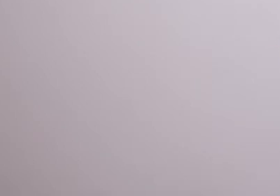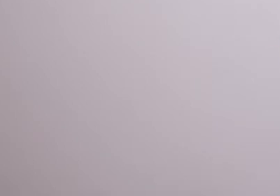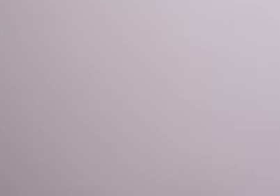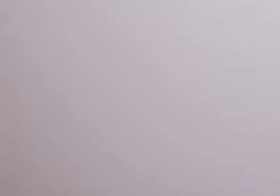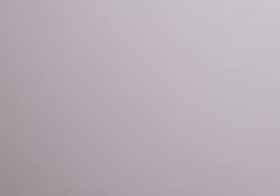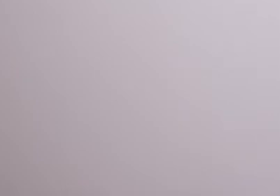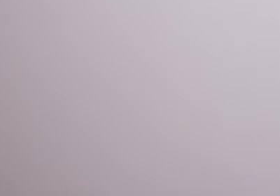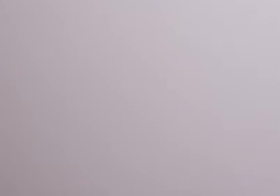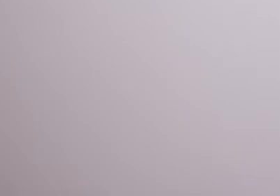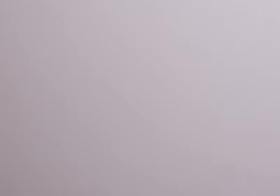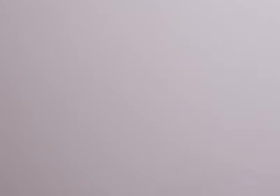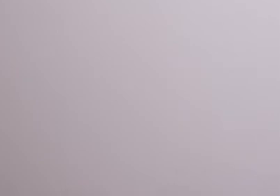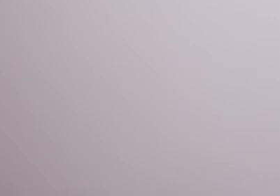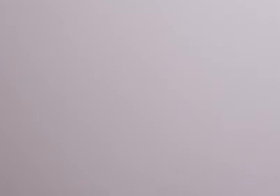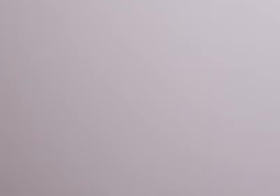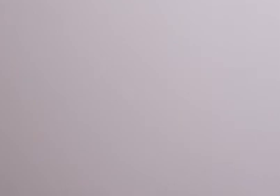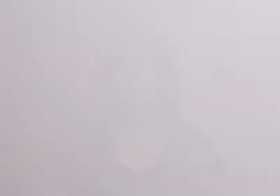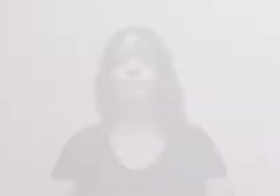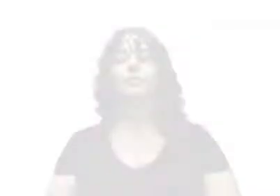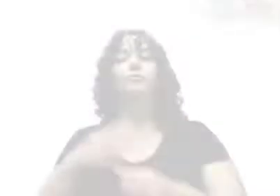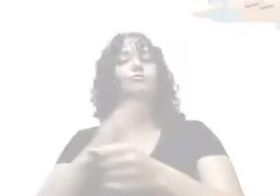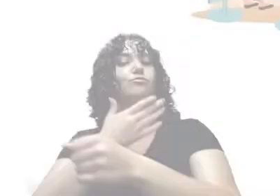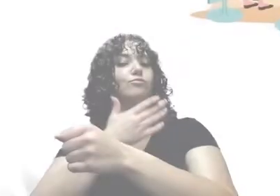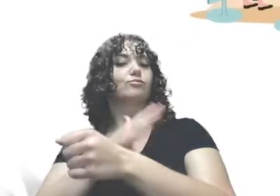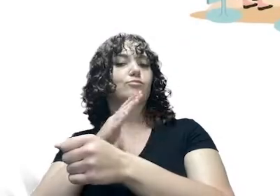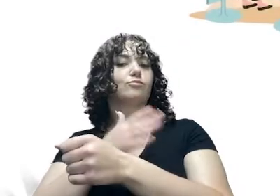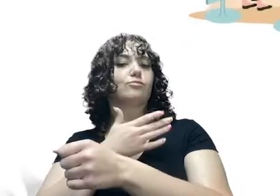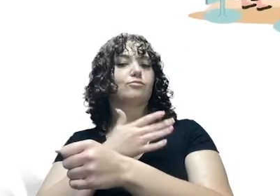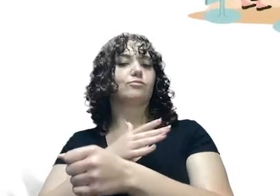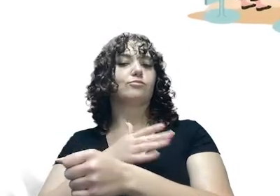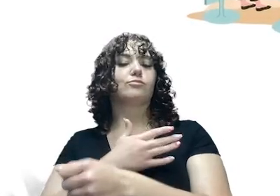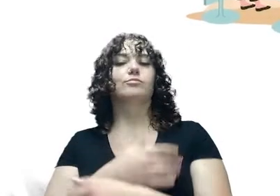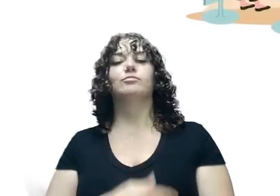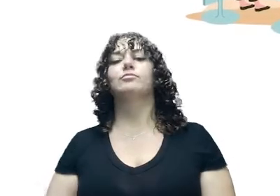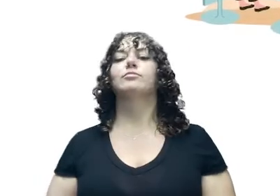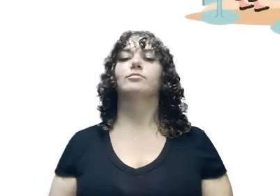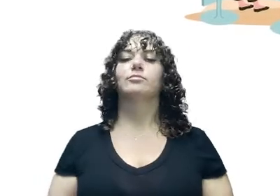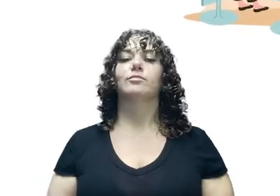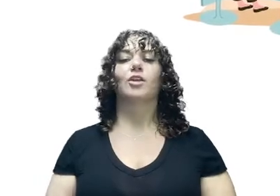of hearing person follow, but it's not.